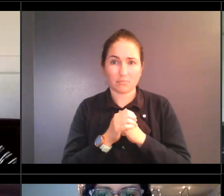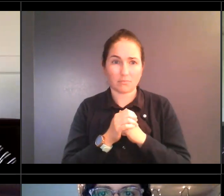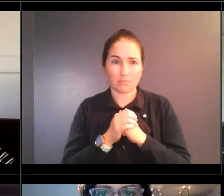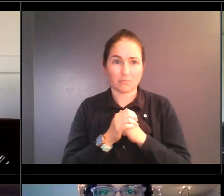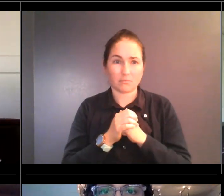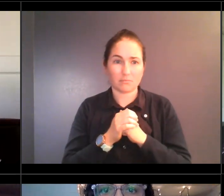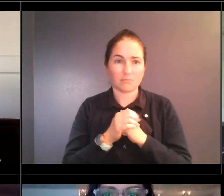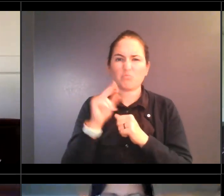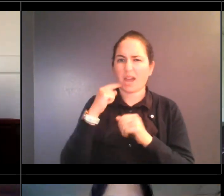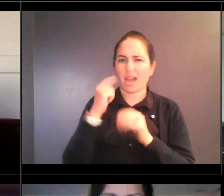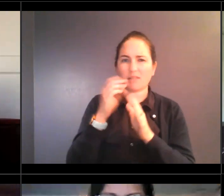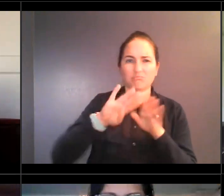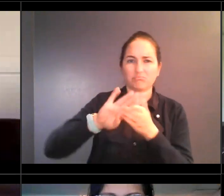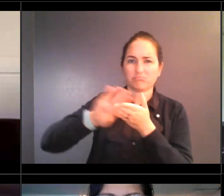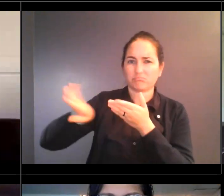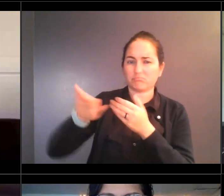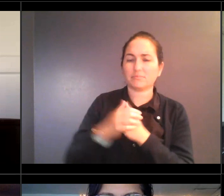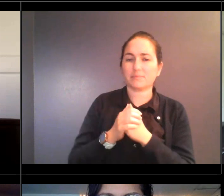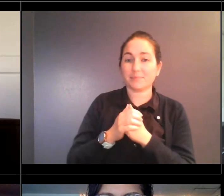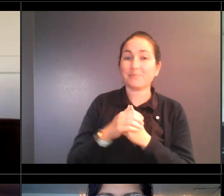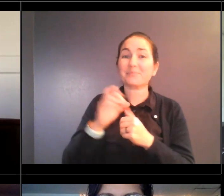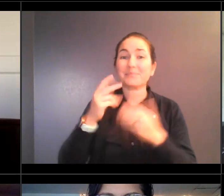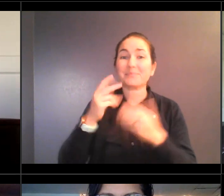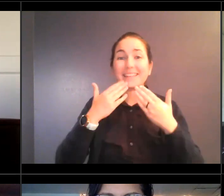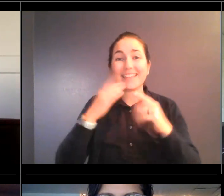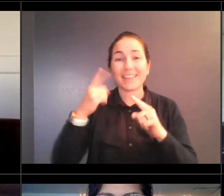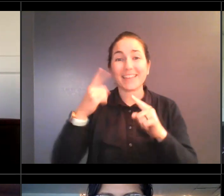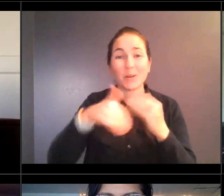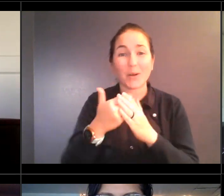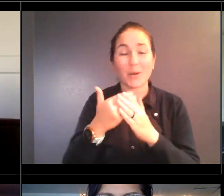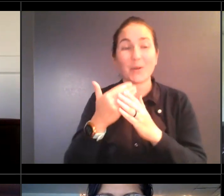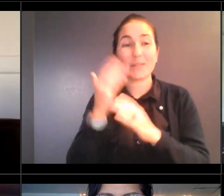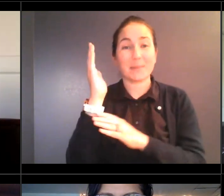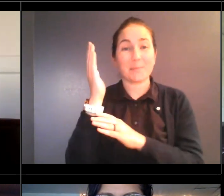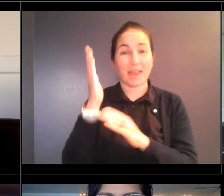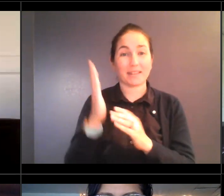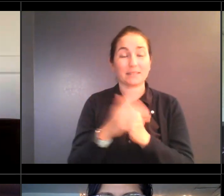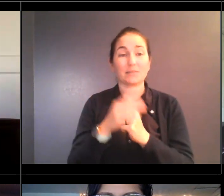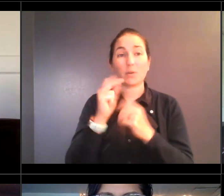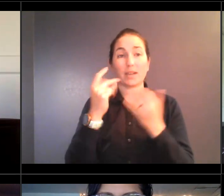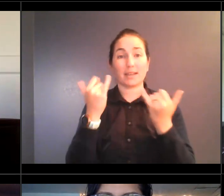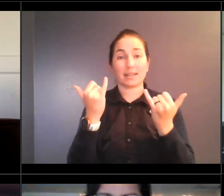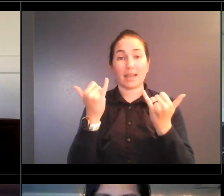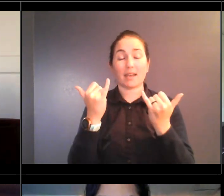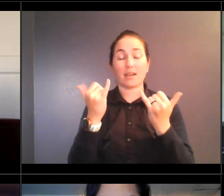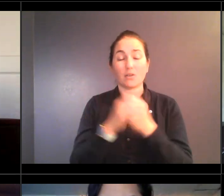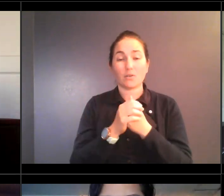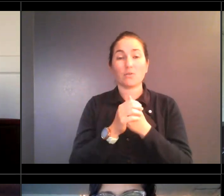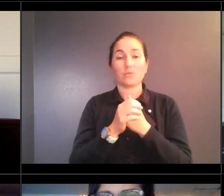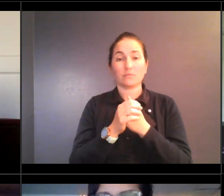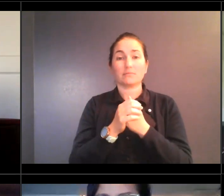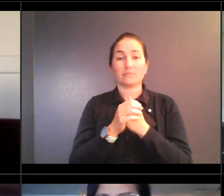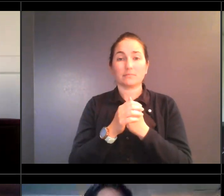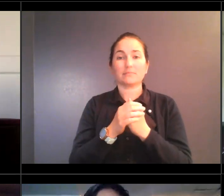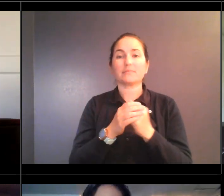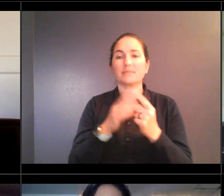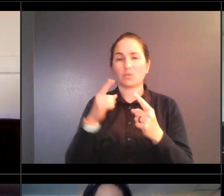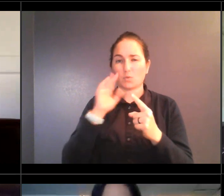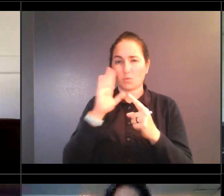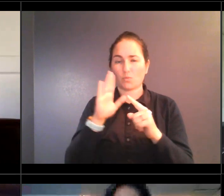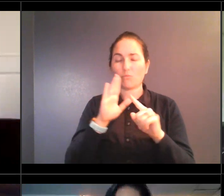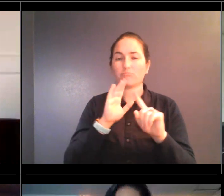great, thank you, David. So thank you to all of our panelists, and we are now at the part of the webinar where they will take your